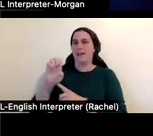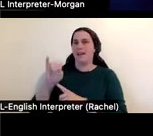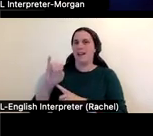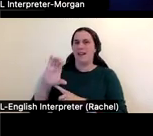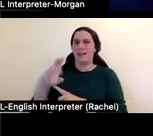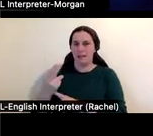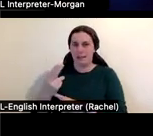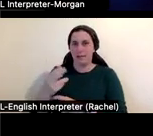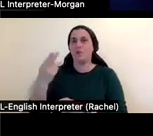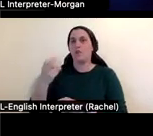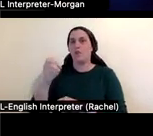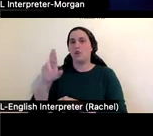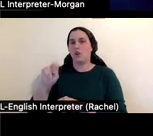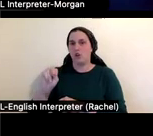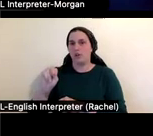Eichhörnchen.